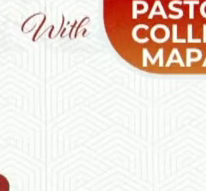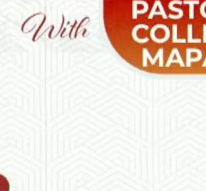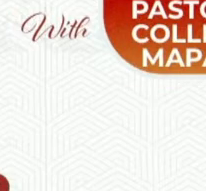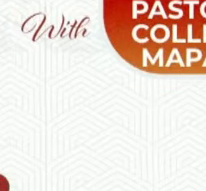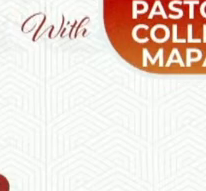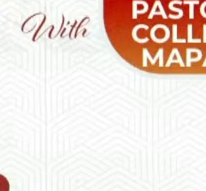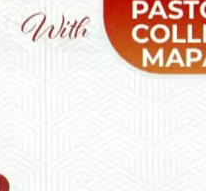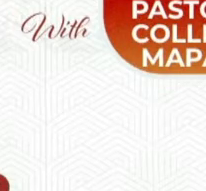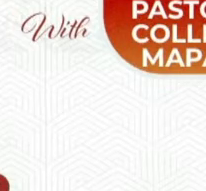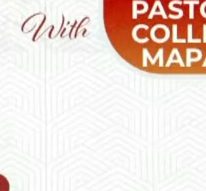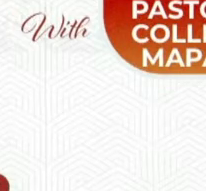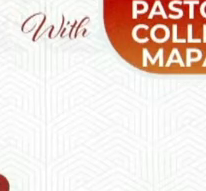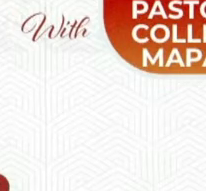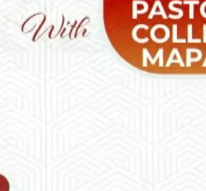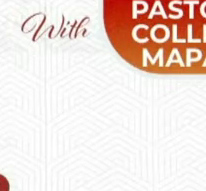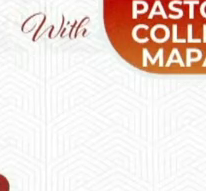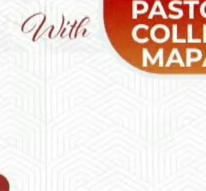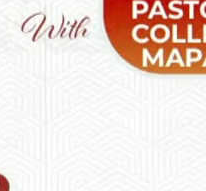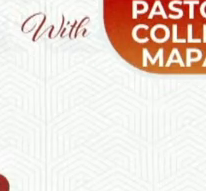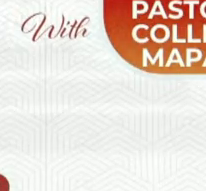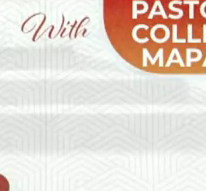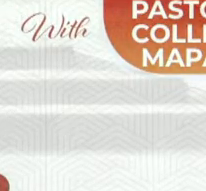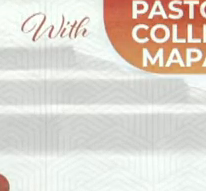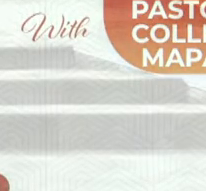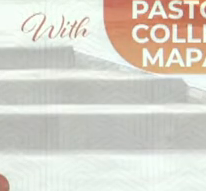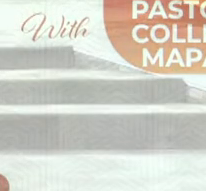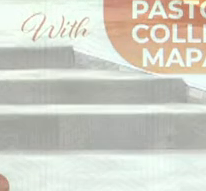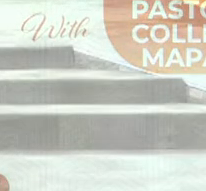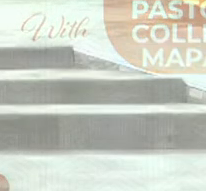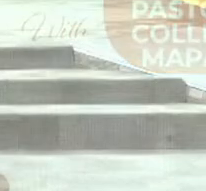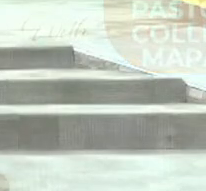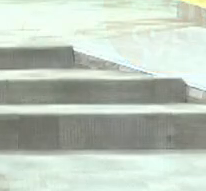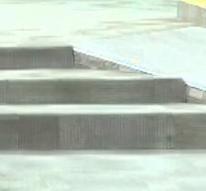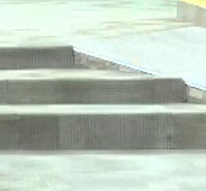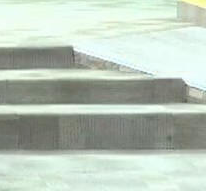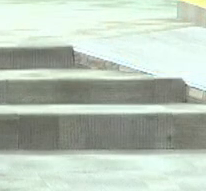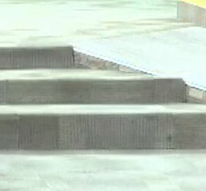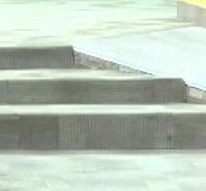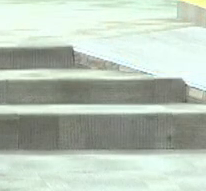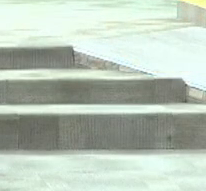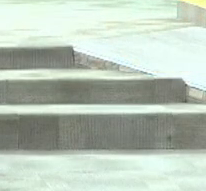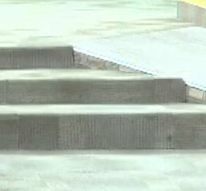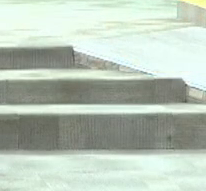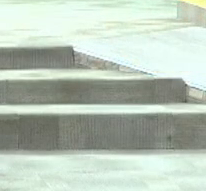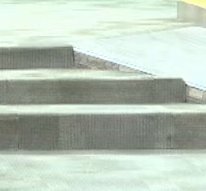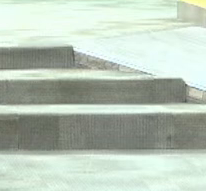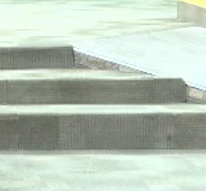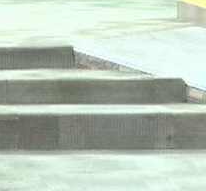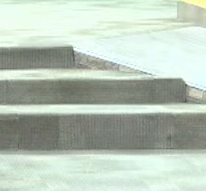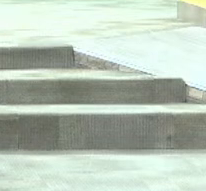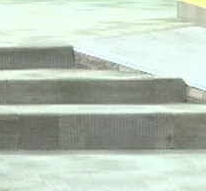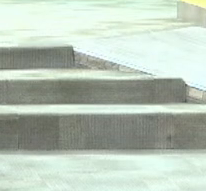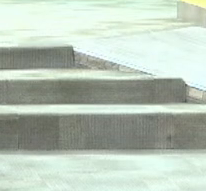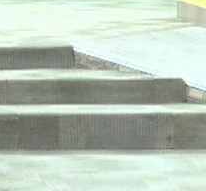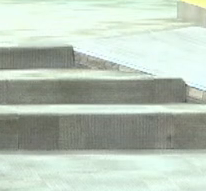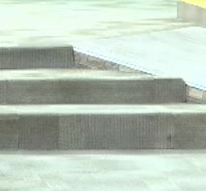Good evening, church. Good evening. The Lord is good. All the time. And all the time. The Lord is good, and that's his